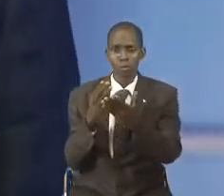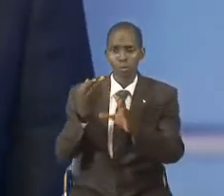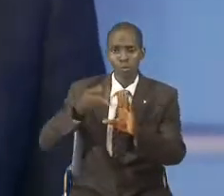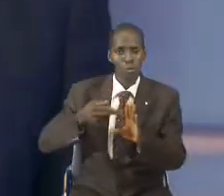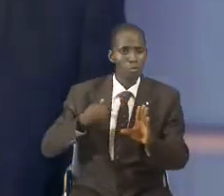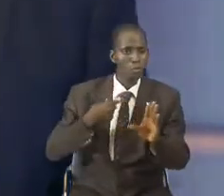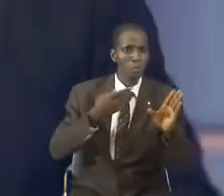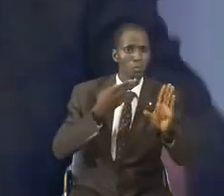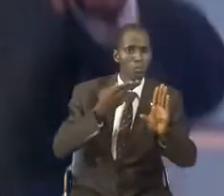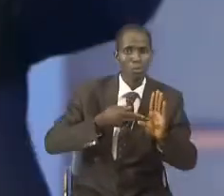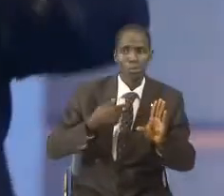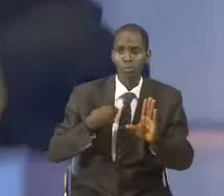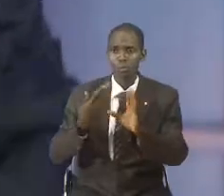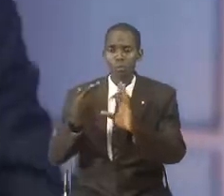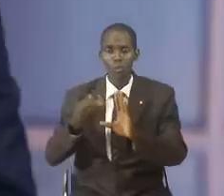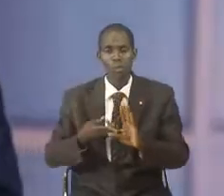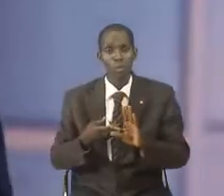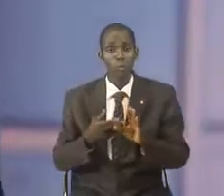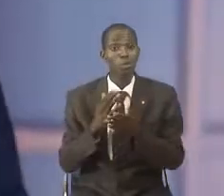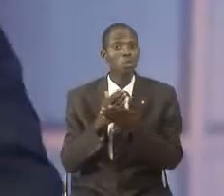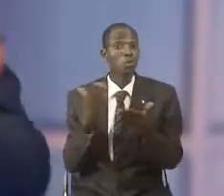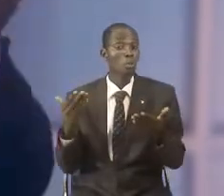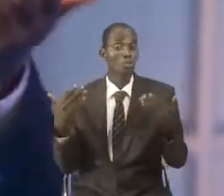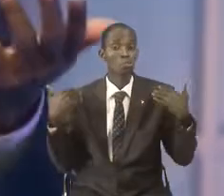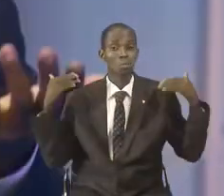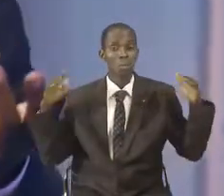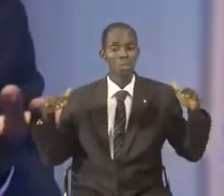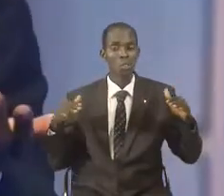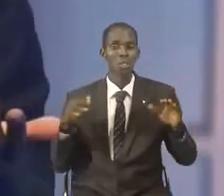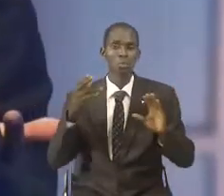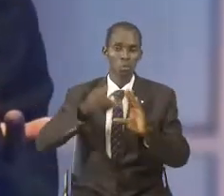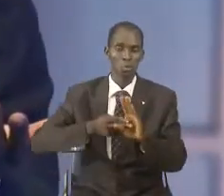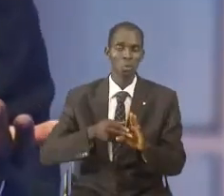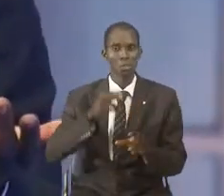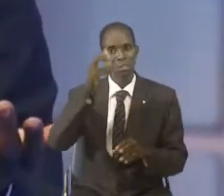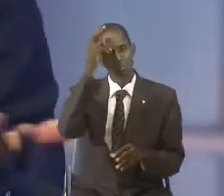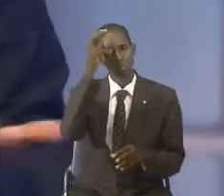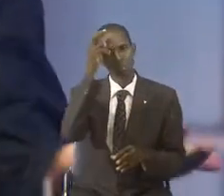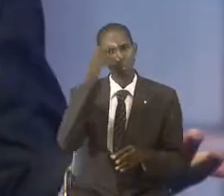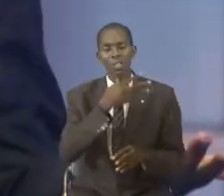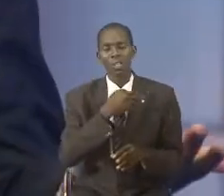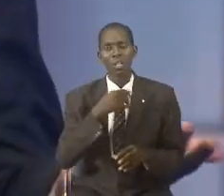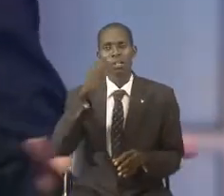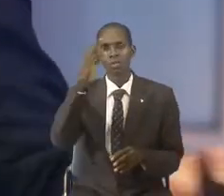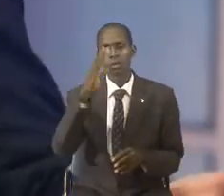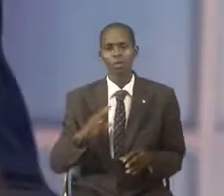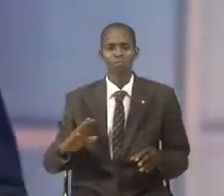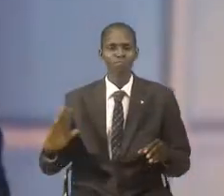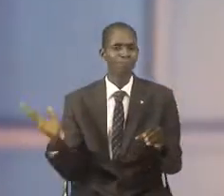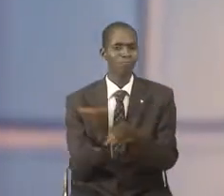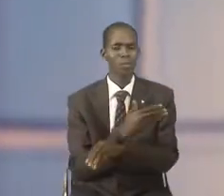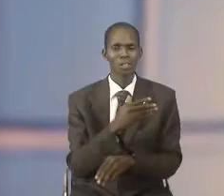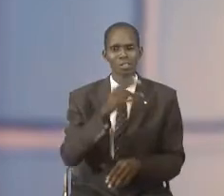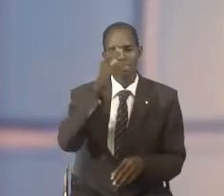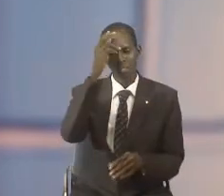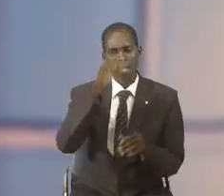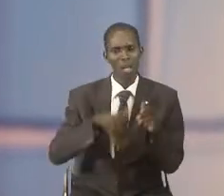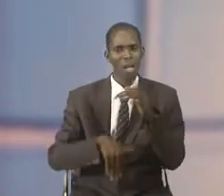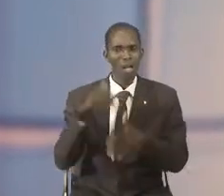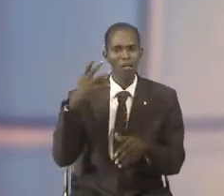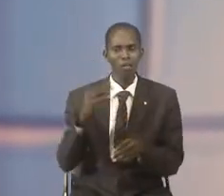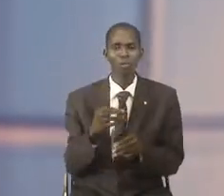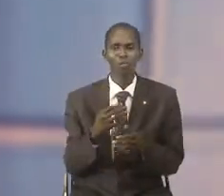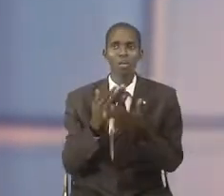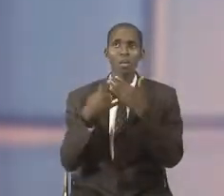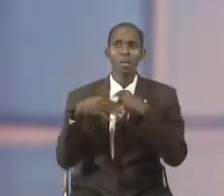of God. Will you join? Will you join? Will you join? Lo and behold, some angels joined him, and then